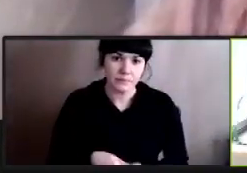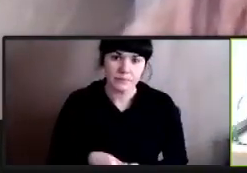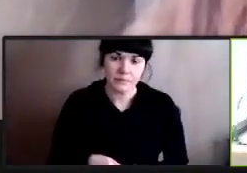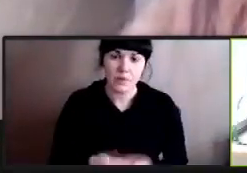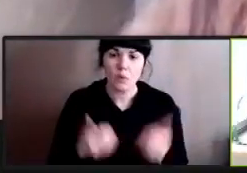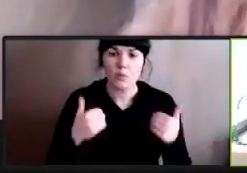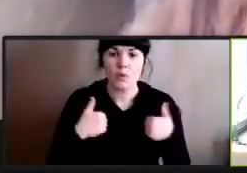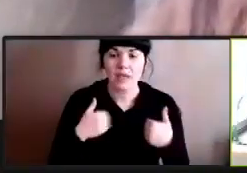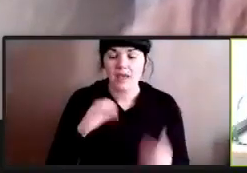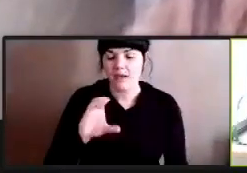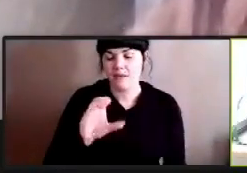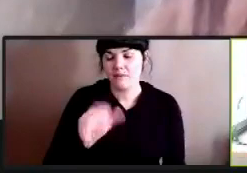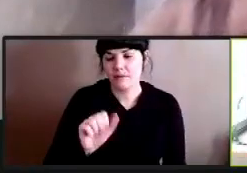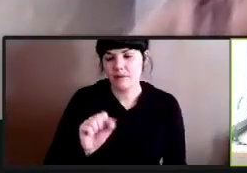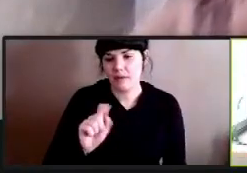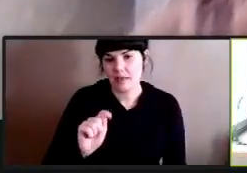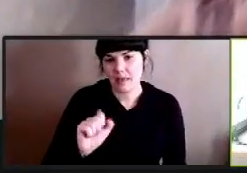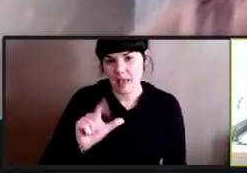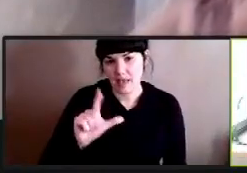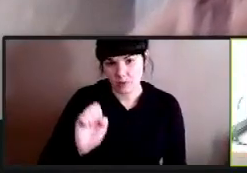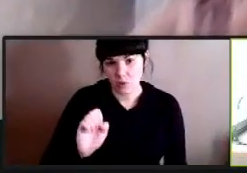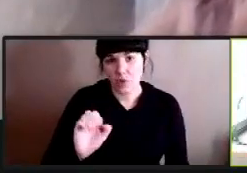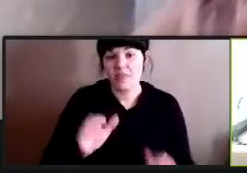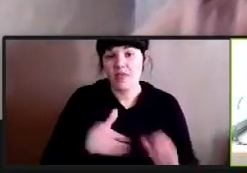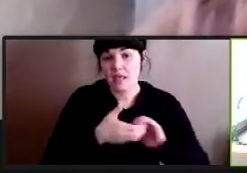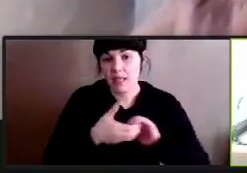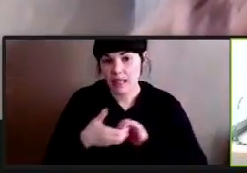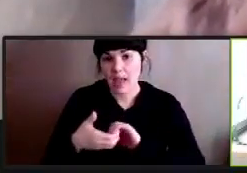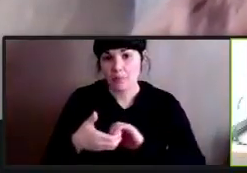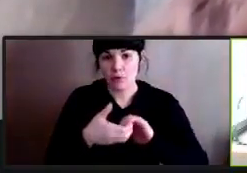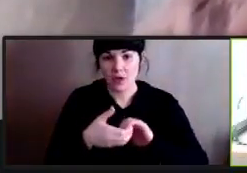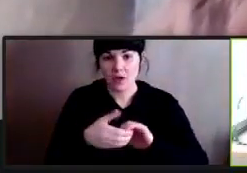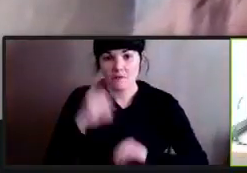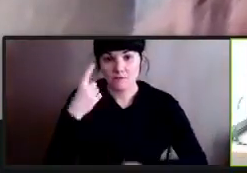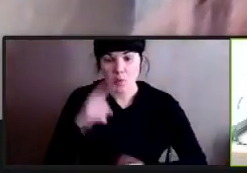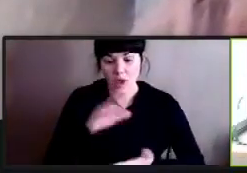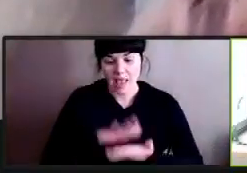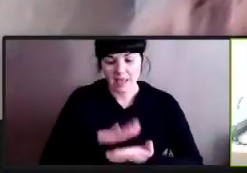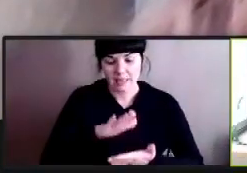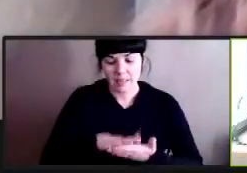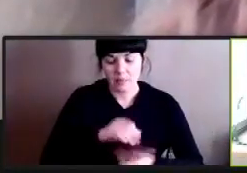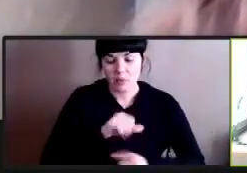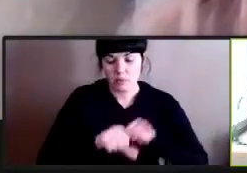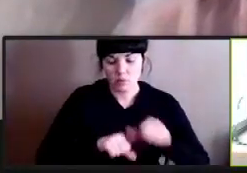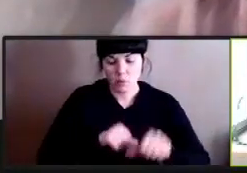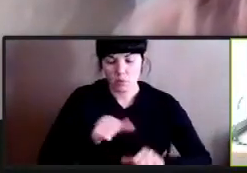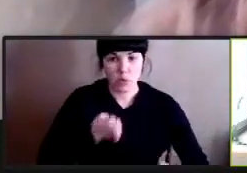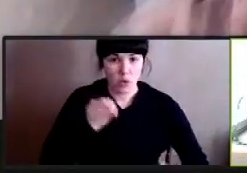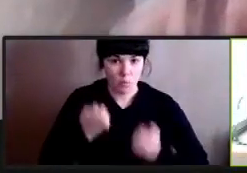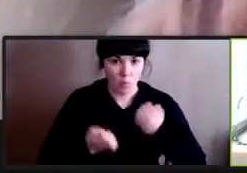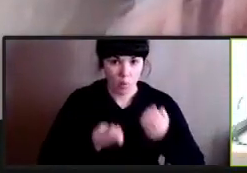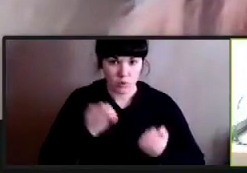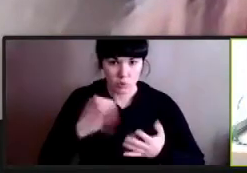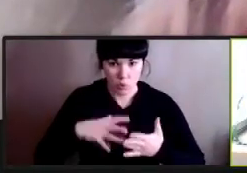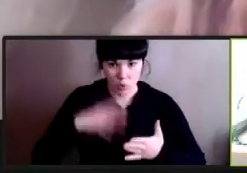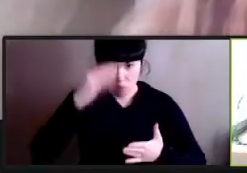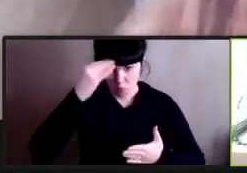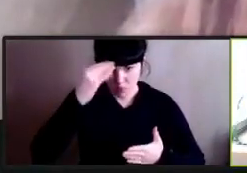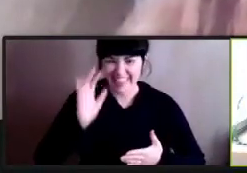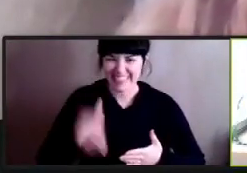for Academic and Social Emotional Learning. And so what we did was, there are five